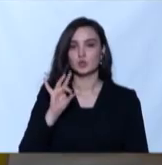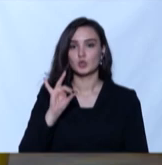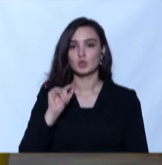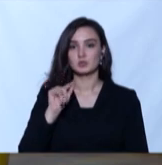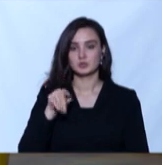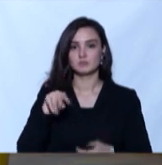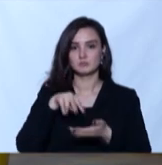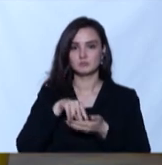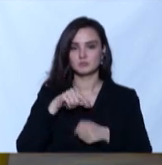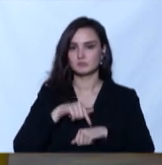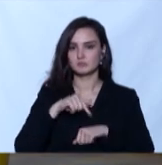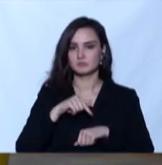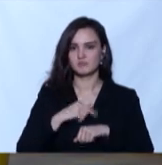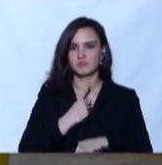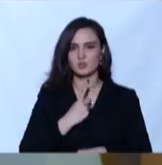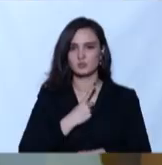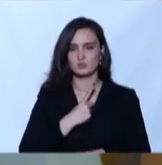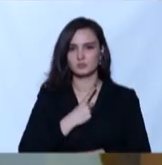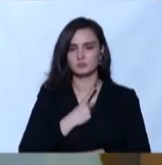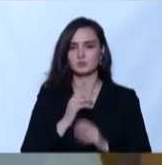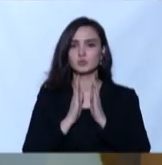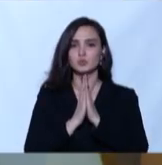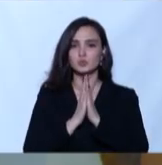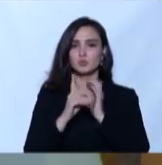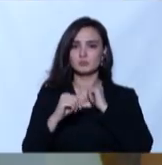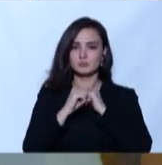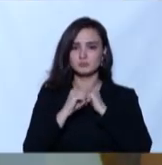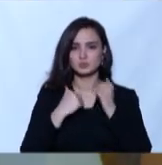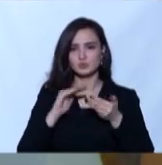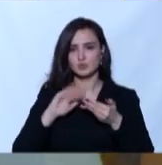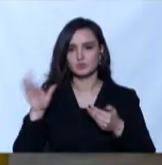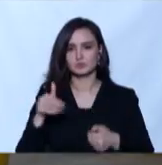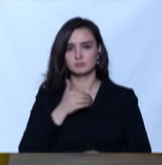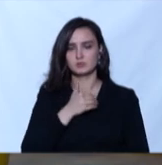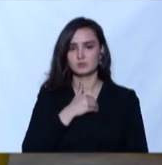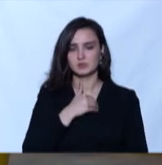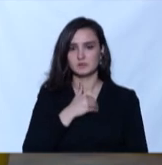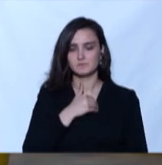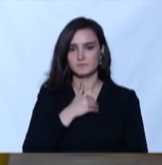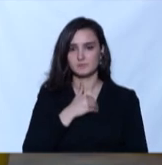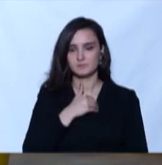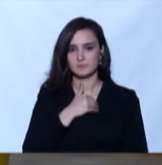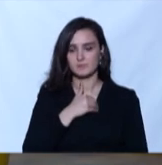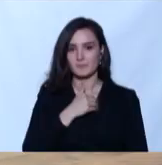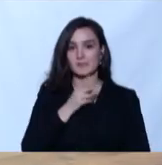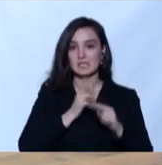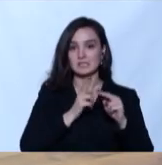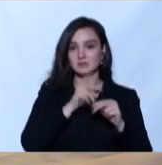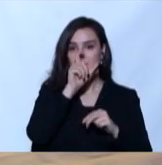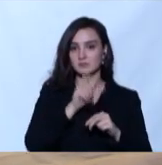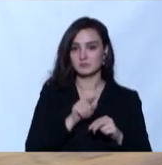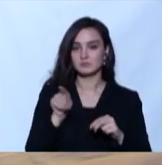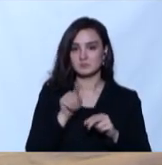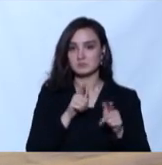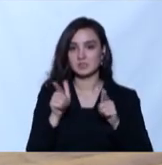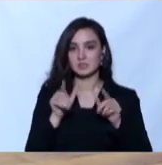quietly, feeling all alone. "Oh, please, will you help me go home?" Dorothy and the wizard were ready to go, but then